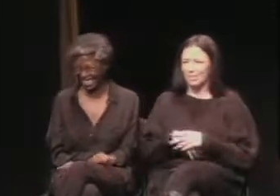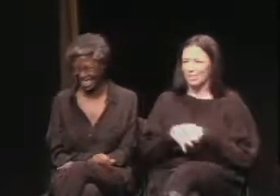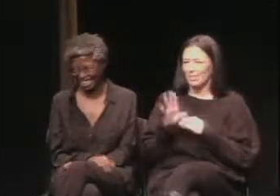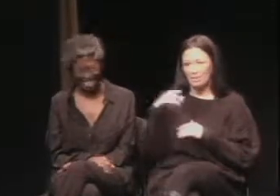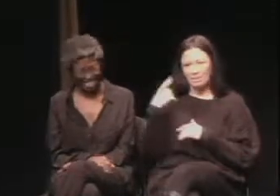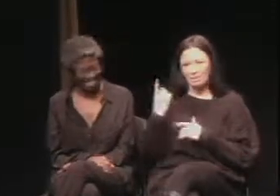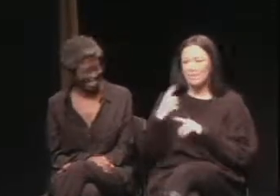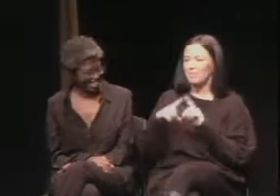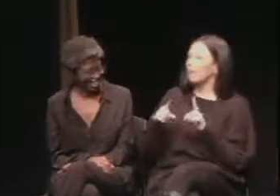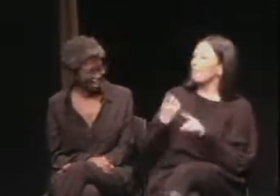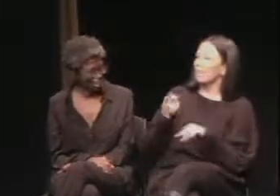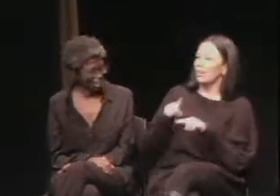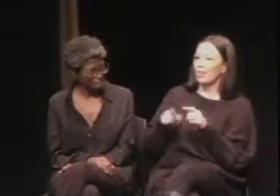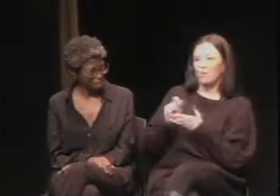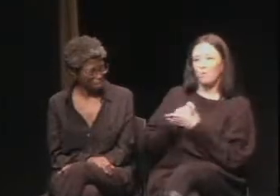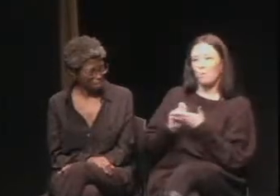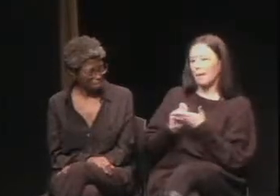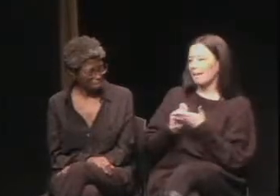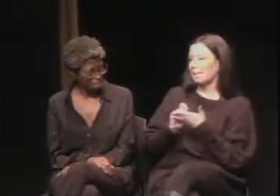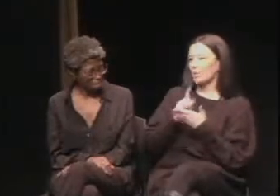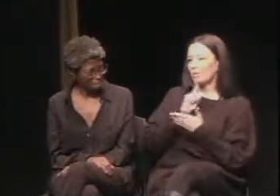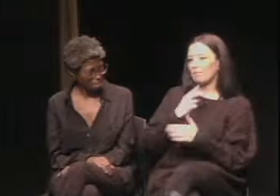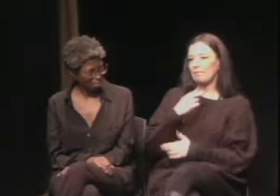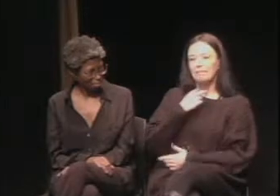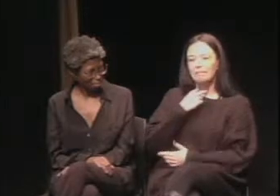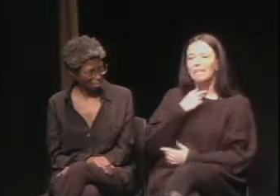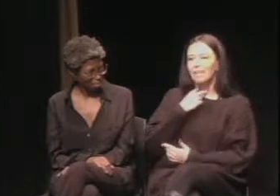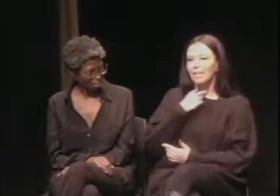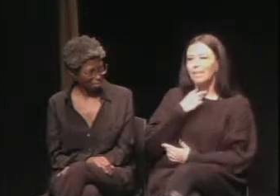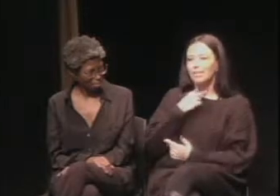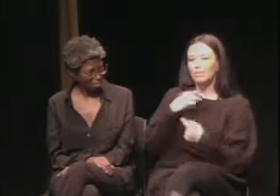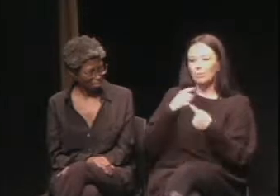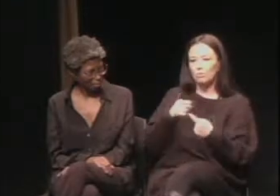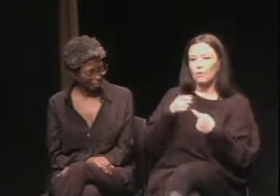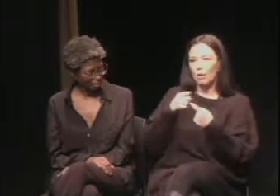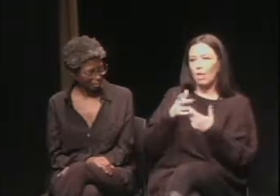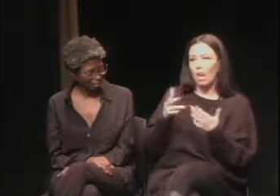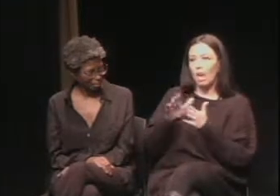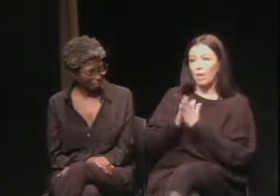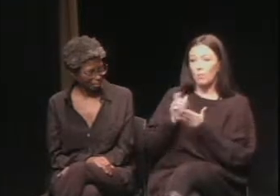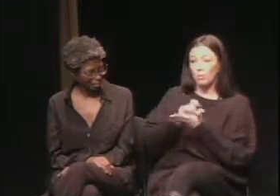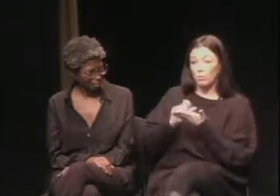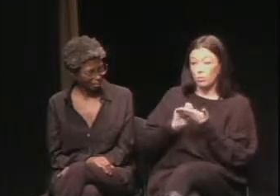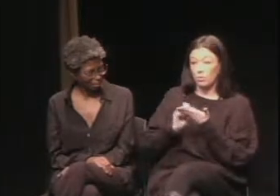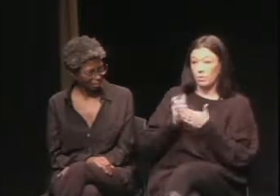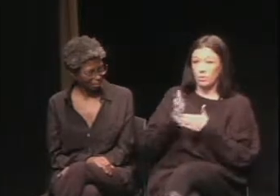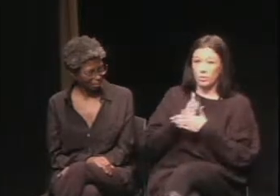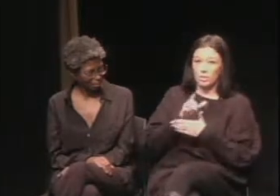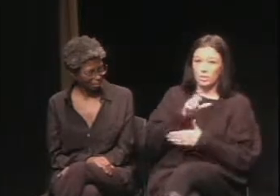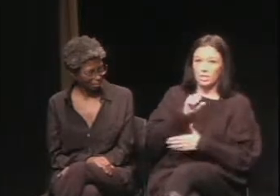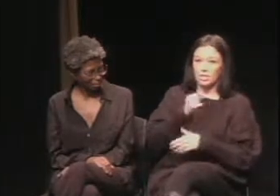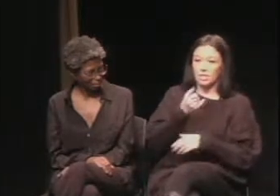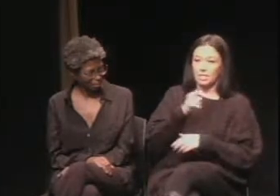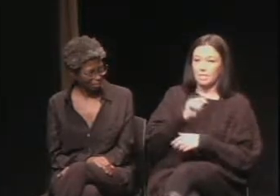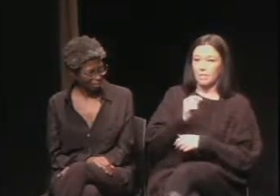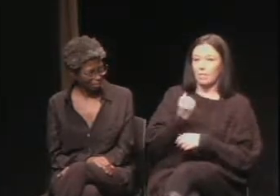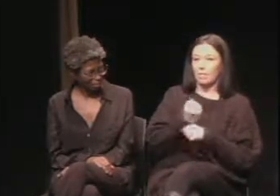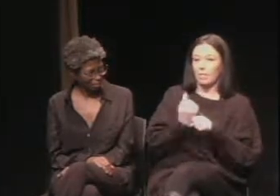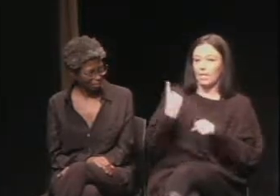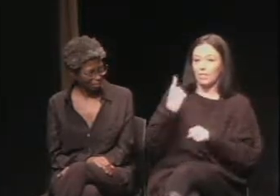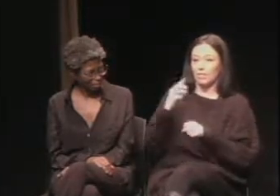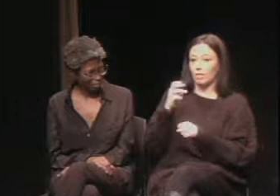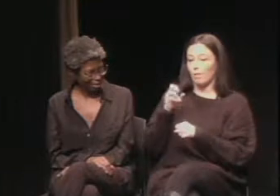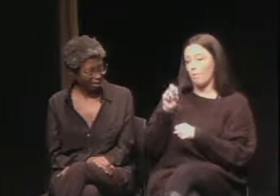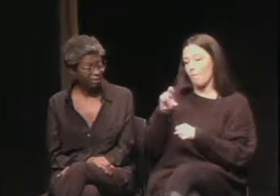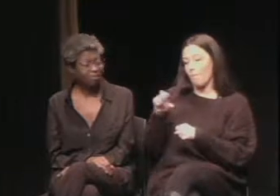But I could not write. I really had a hard time. And so the bulk of the book was written between September of last year and